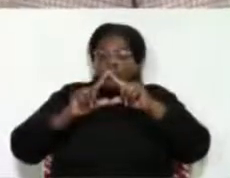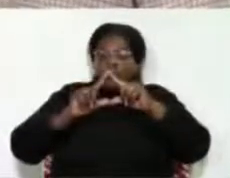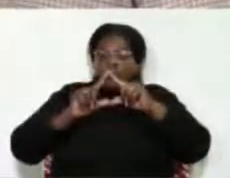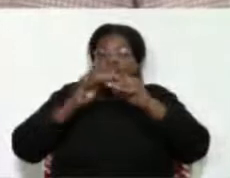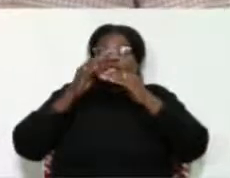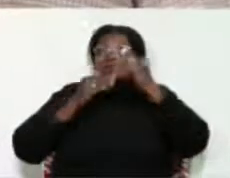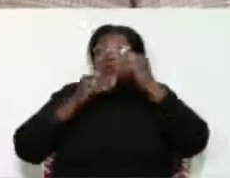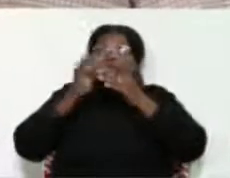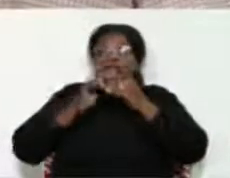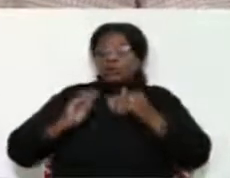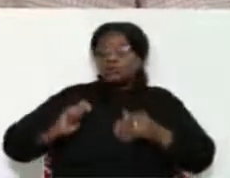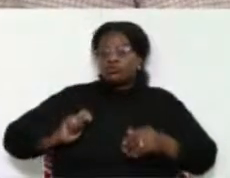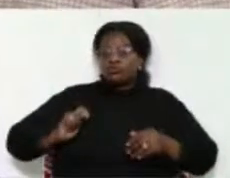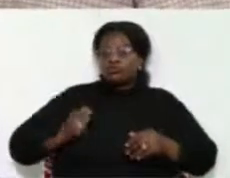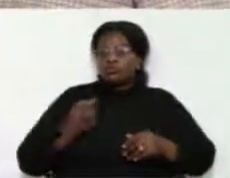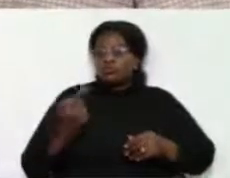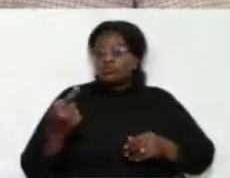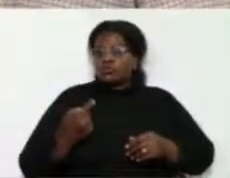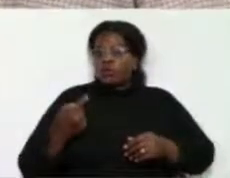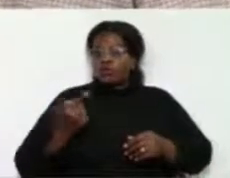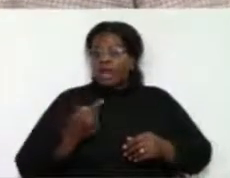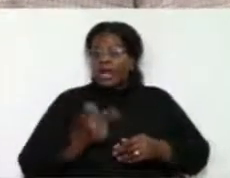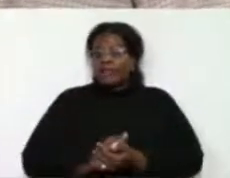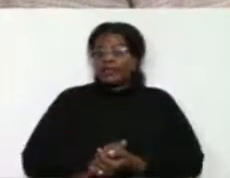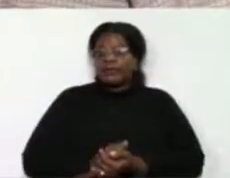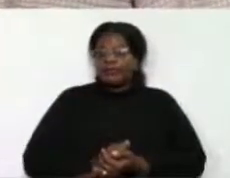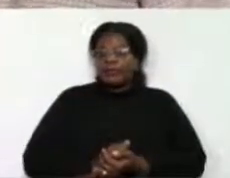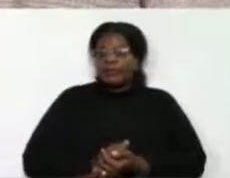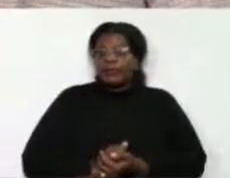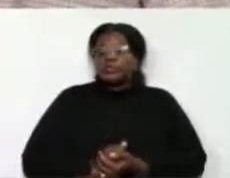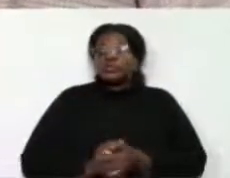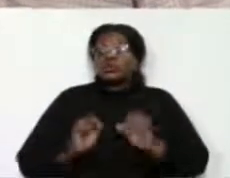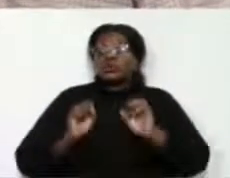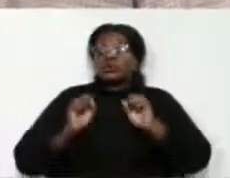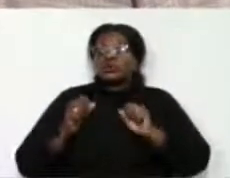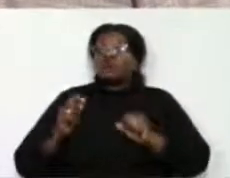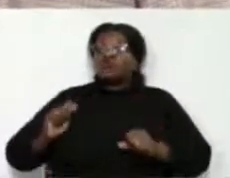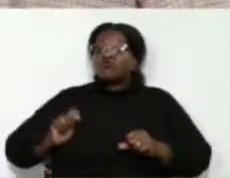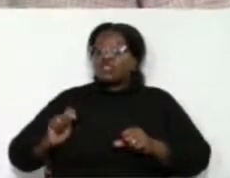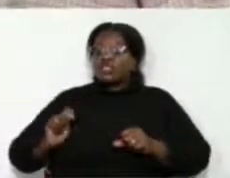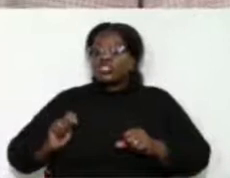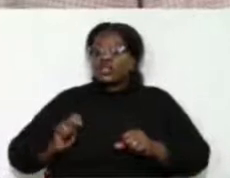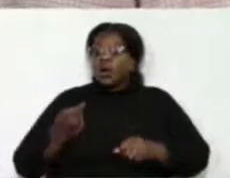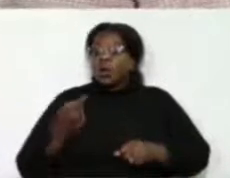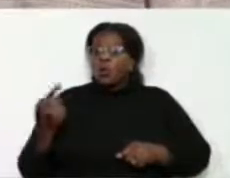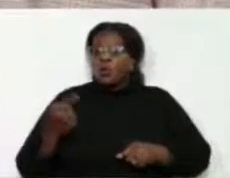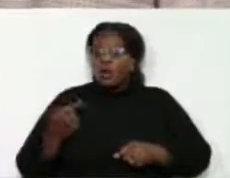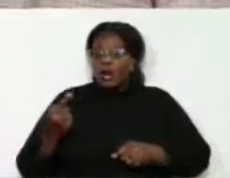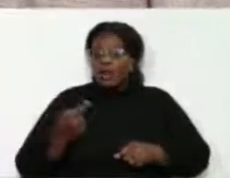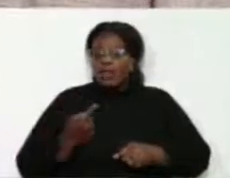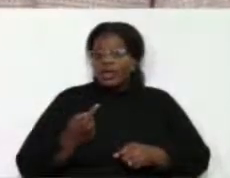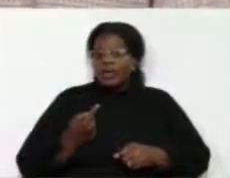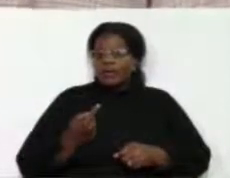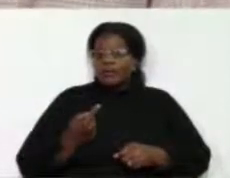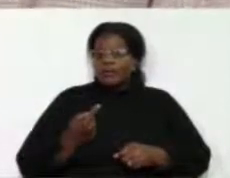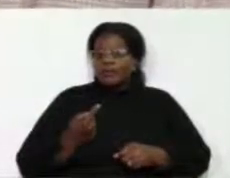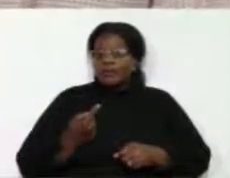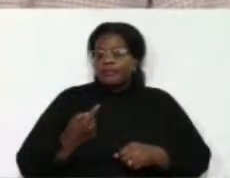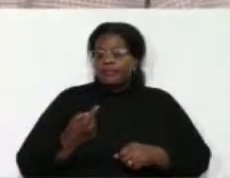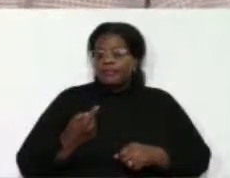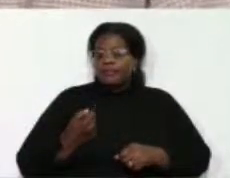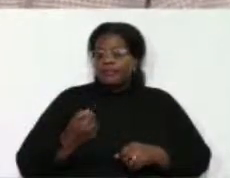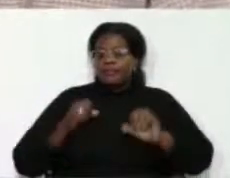I quickly wrote, actually this afternoon, to address it early. The trust issue, we both trust each other. We trust each other to bring up